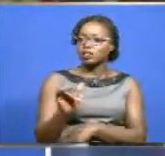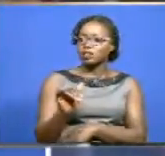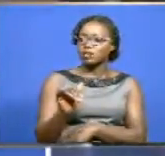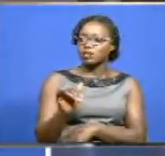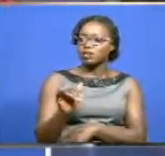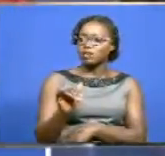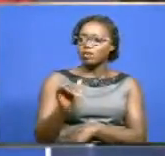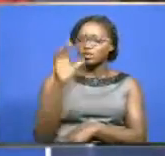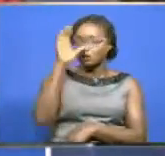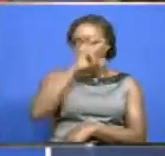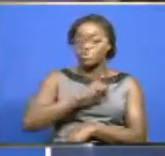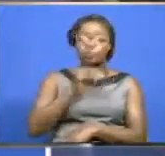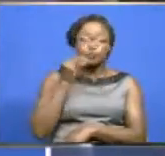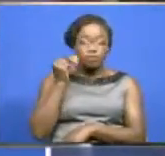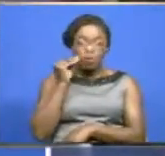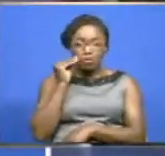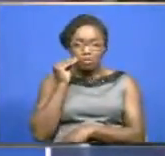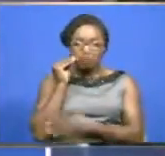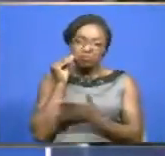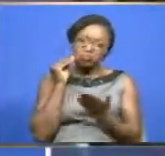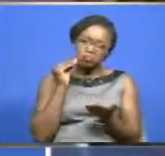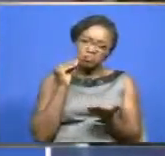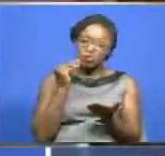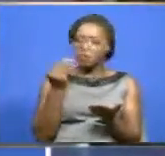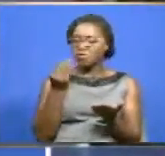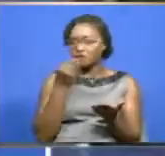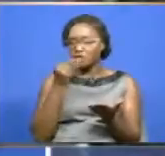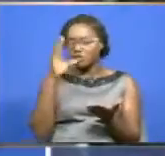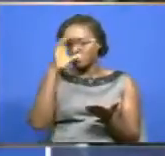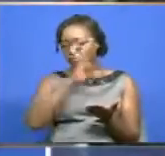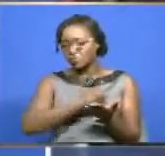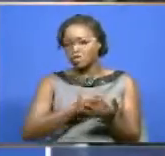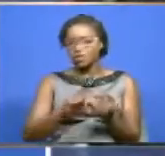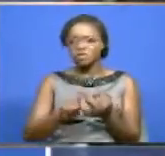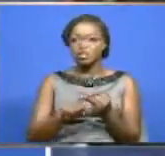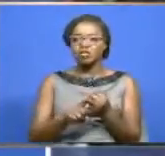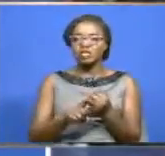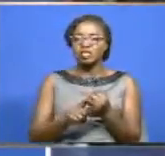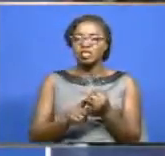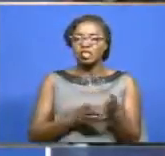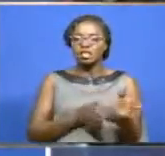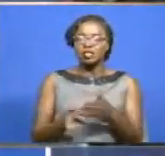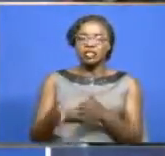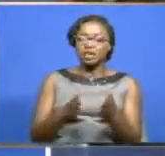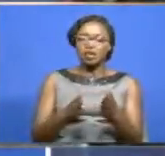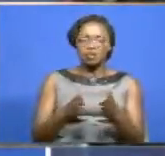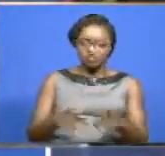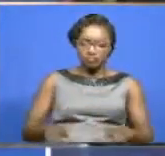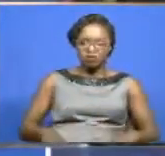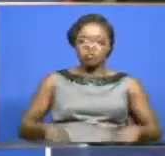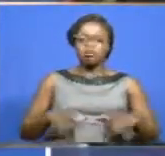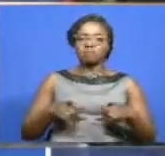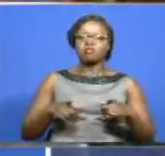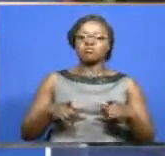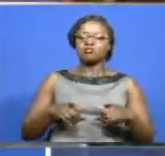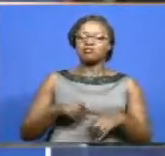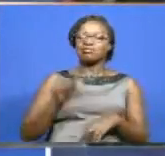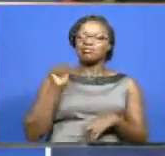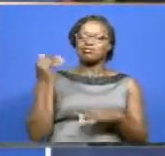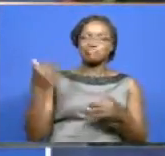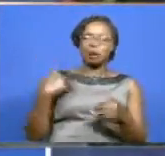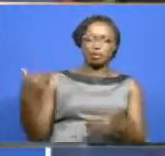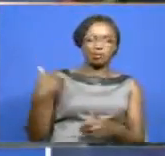besides the lack of accommodation, besides lack of food, and the living atrocious lives in the streets, they also face a bit of harassment from the